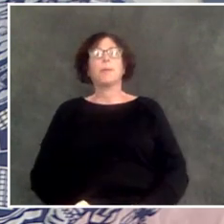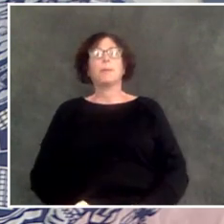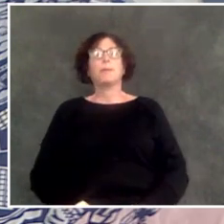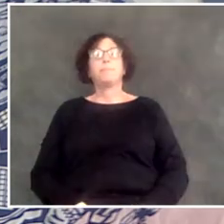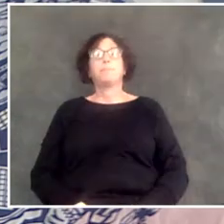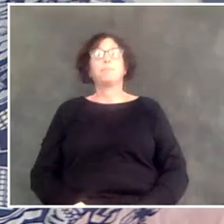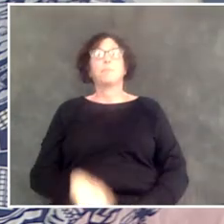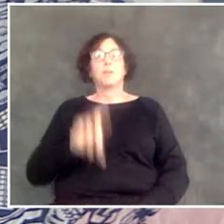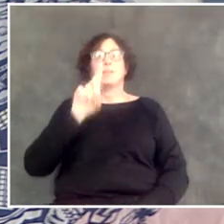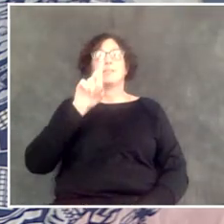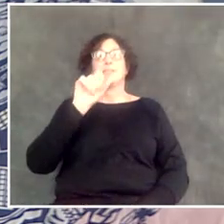Next, we have Gloria from New York One.